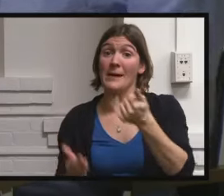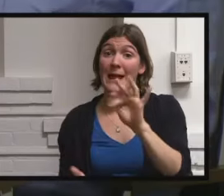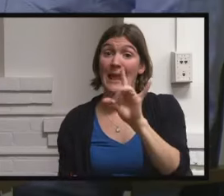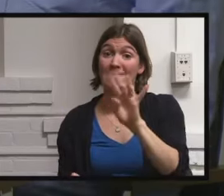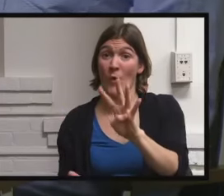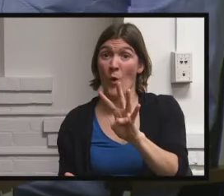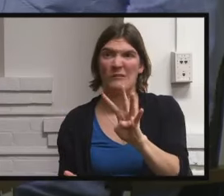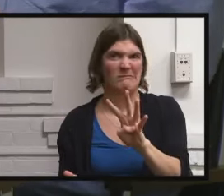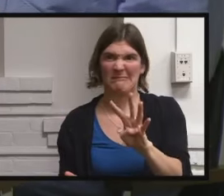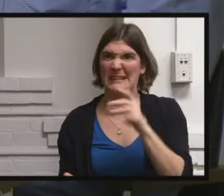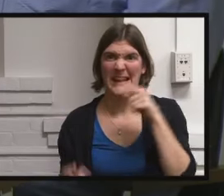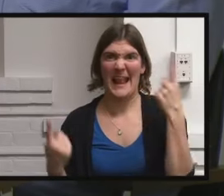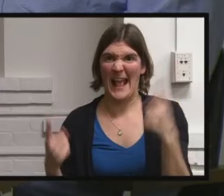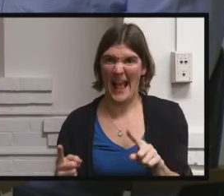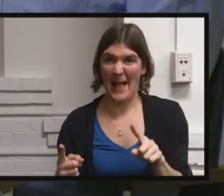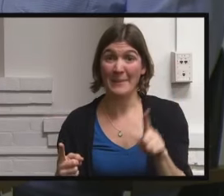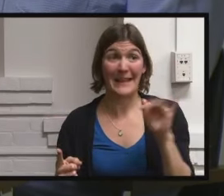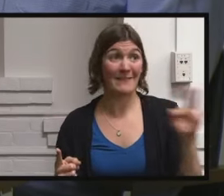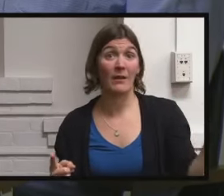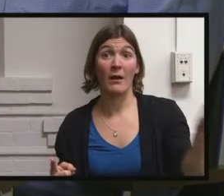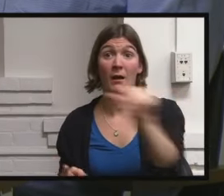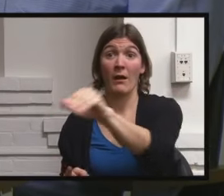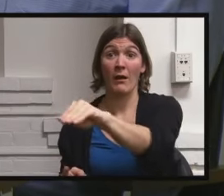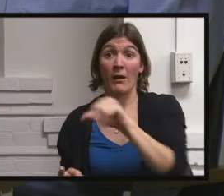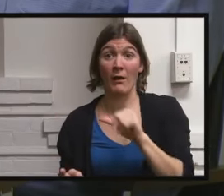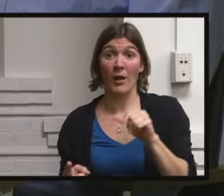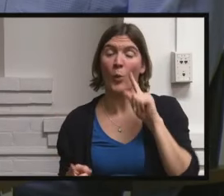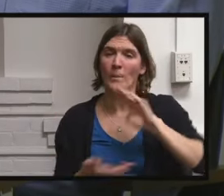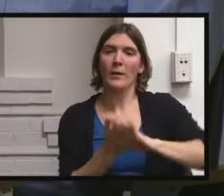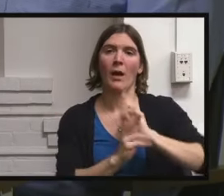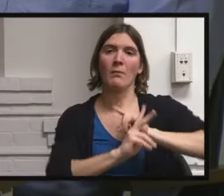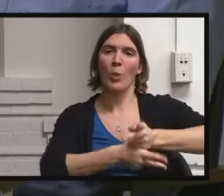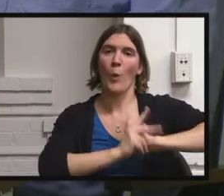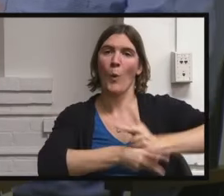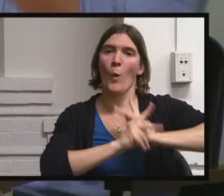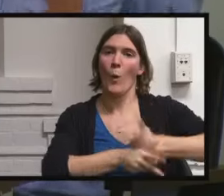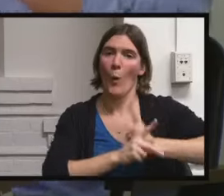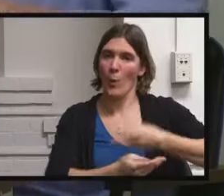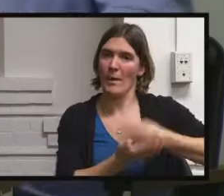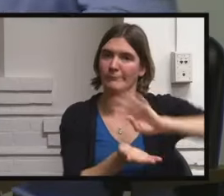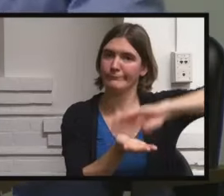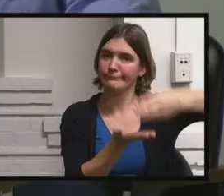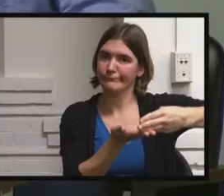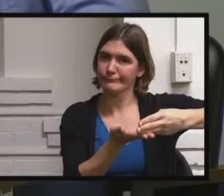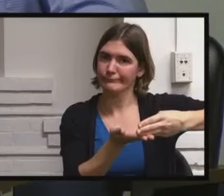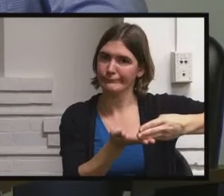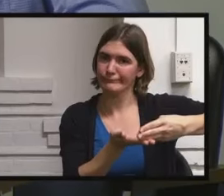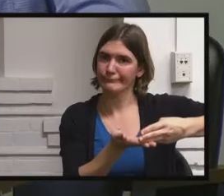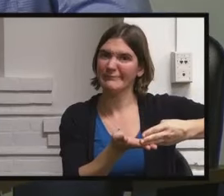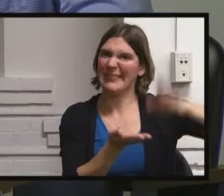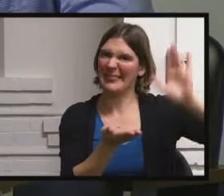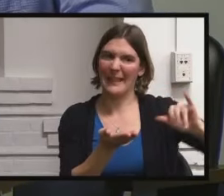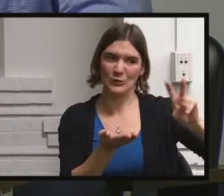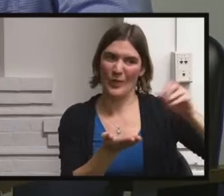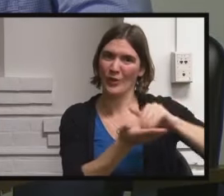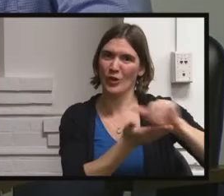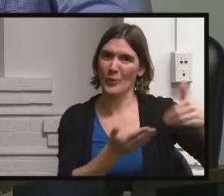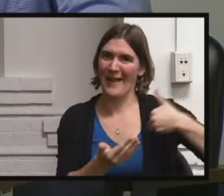repaid funds would have returned to our revolving loan fund, the source of the $200,000 loan.